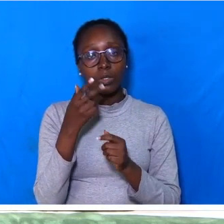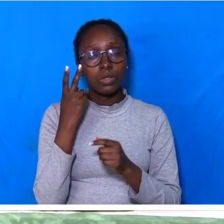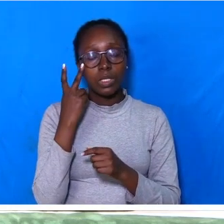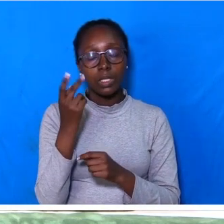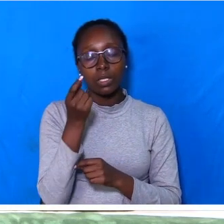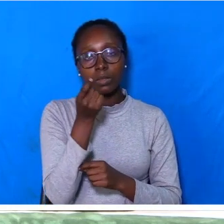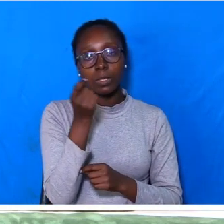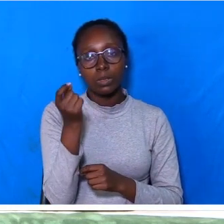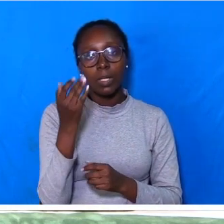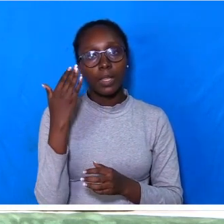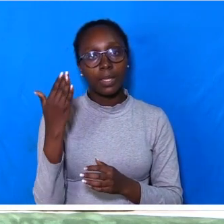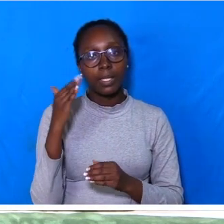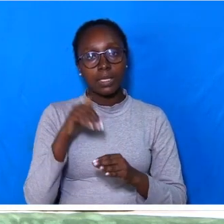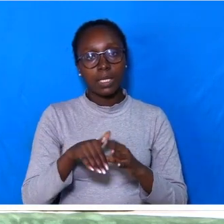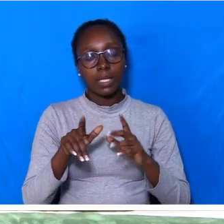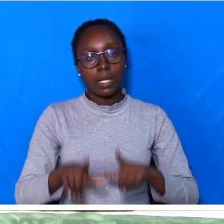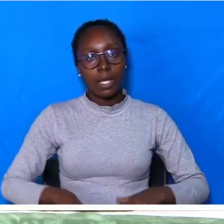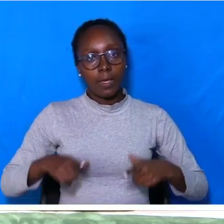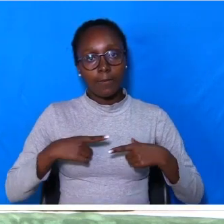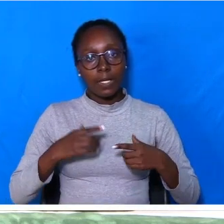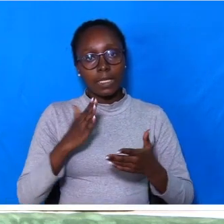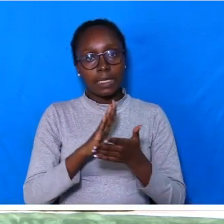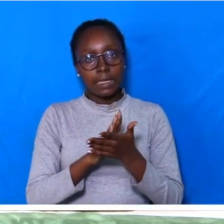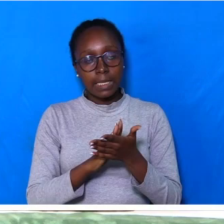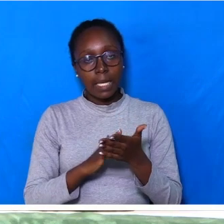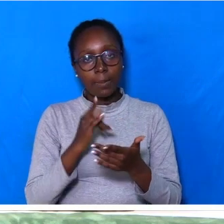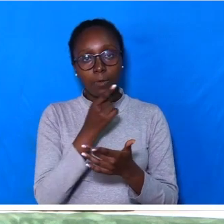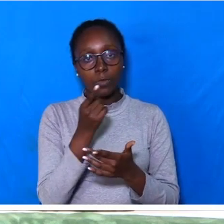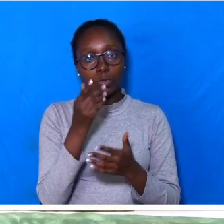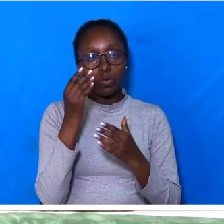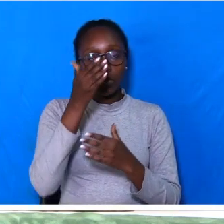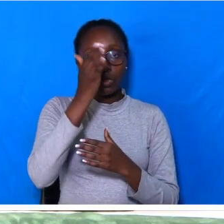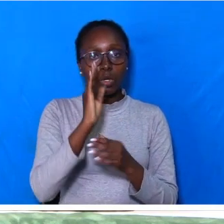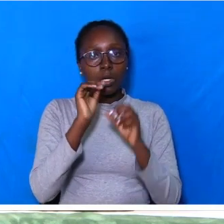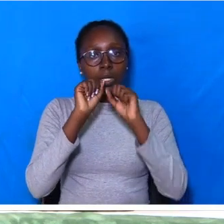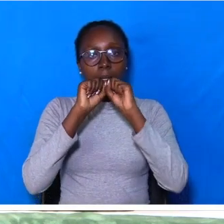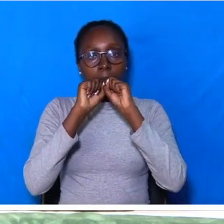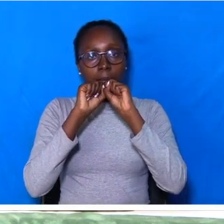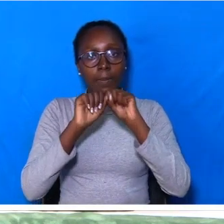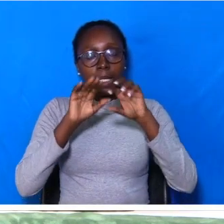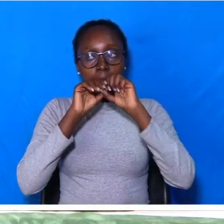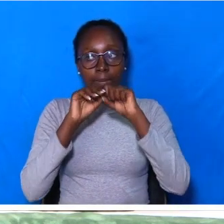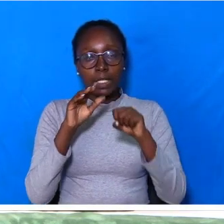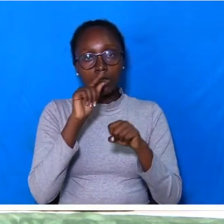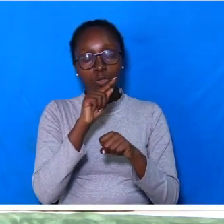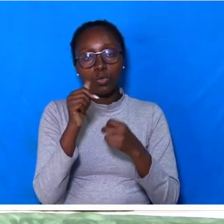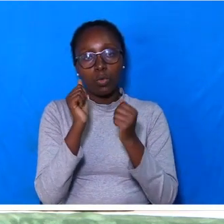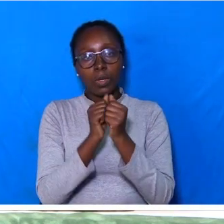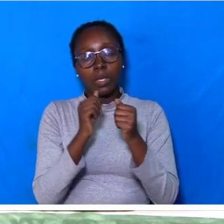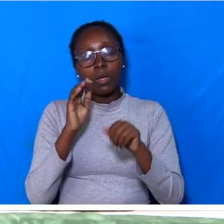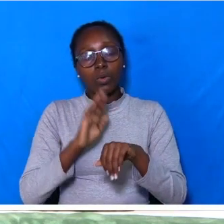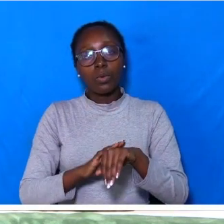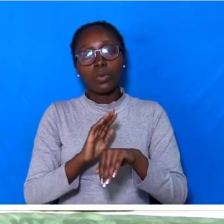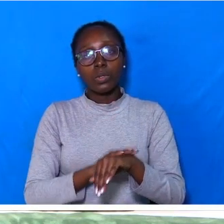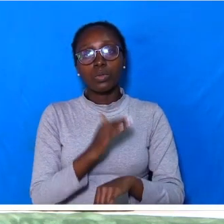happen to us in this life. Some of you, God has blessed you with wonderful children, wonderful spouses. Some of you, God